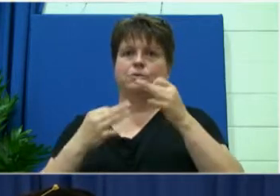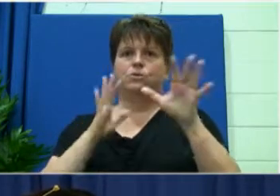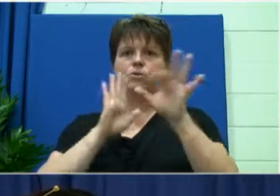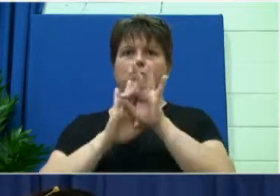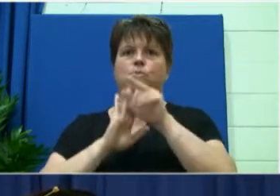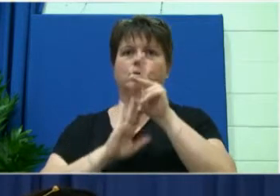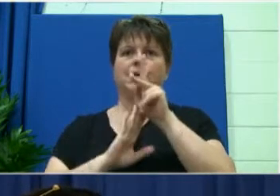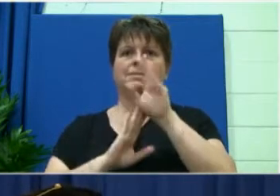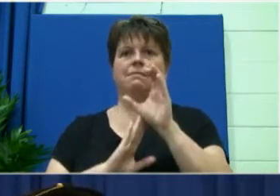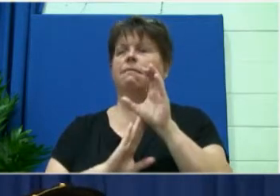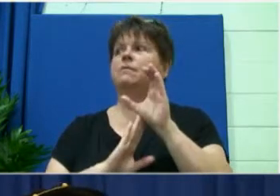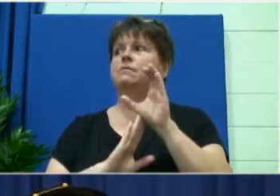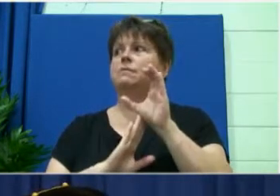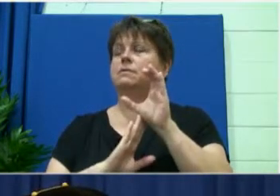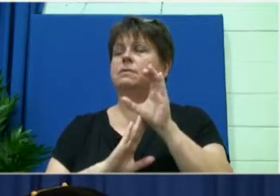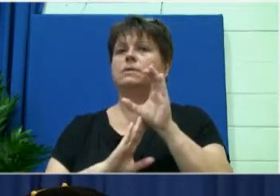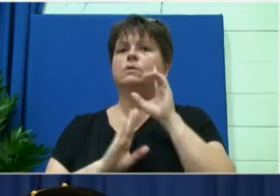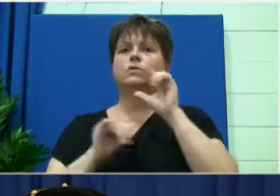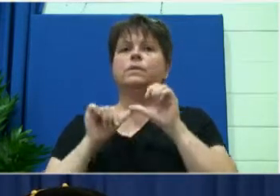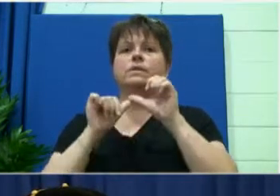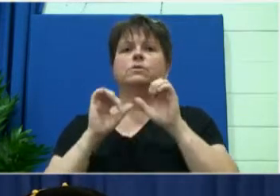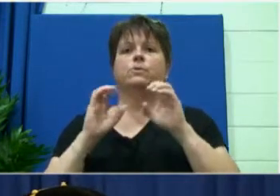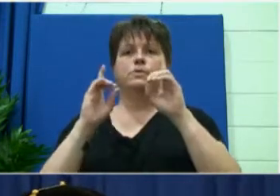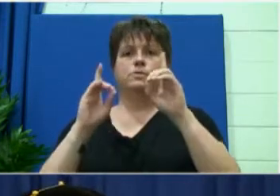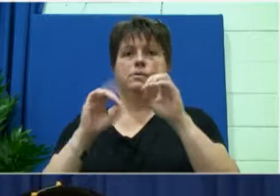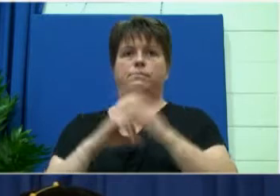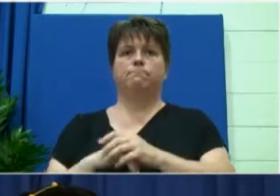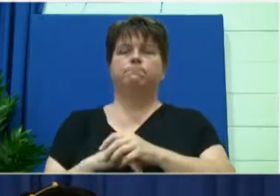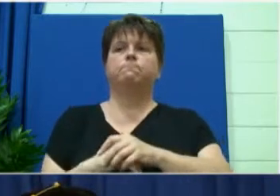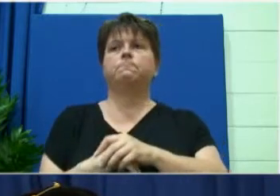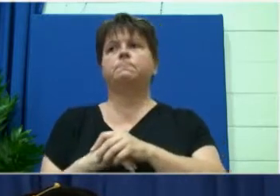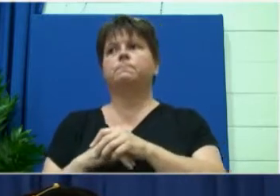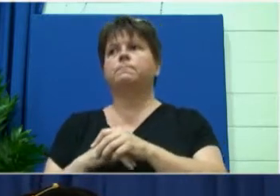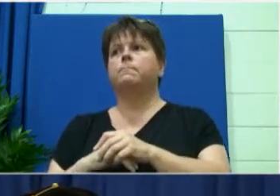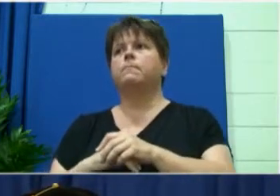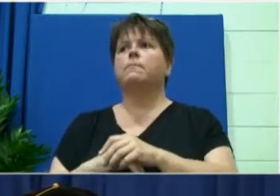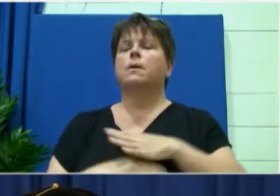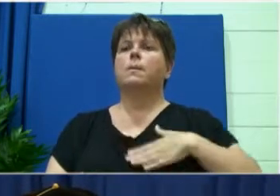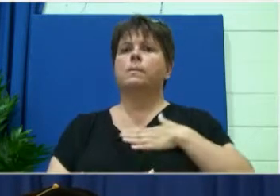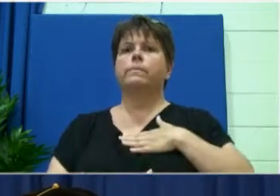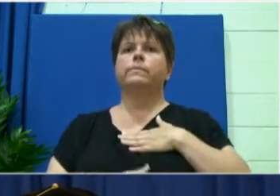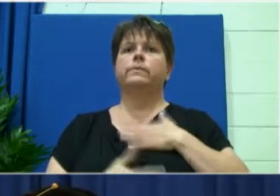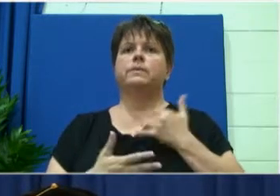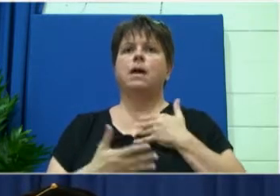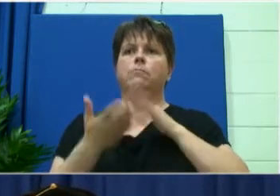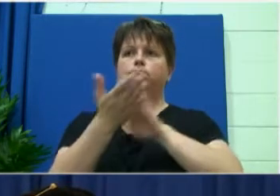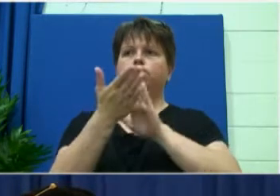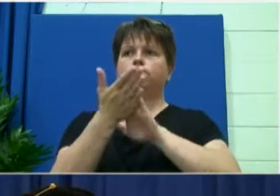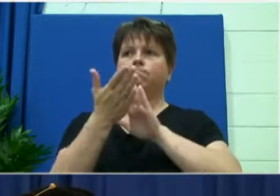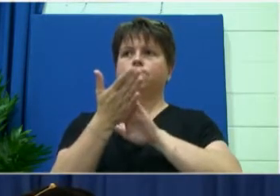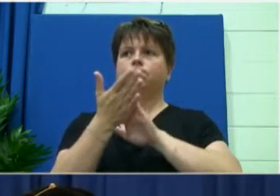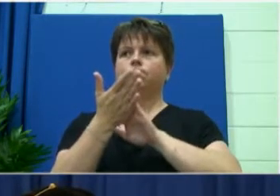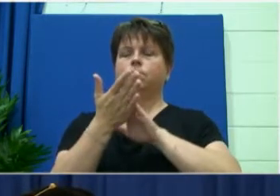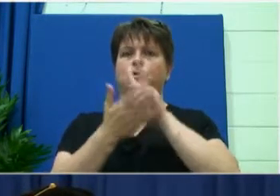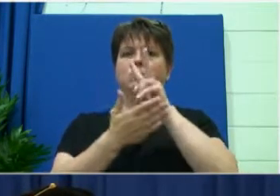choose Kaskaskia College to continue his education. Please join me in congratulating